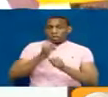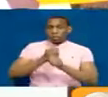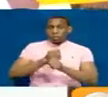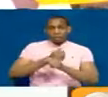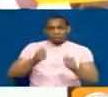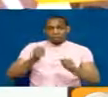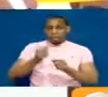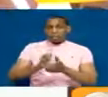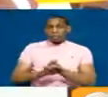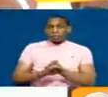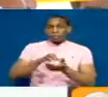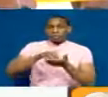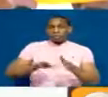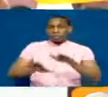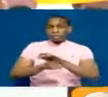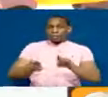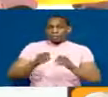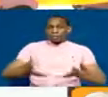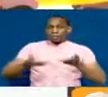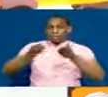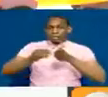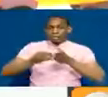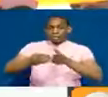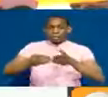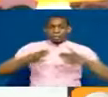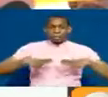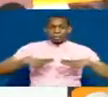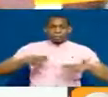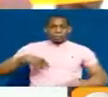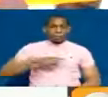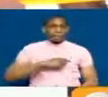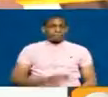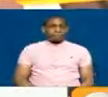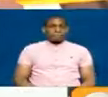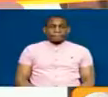my responsibility as his deputy. We will provide leadership for our people.